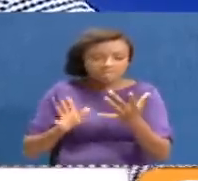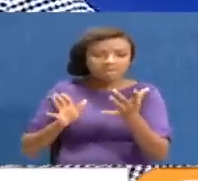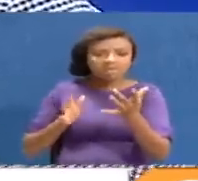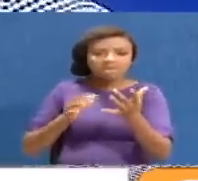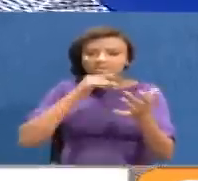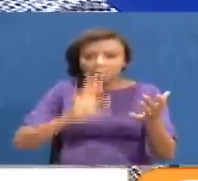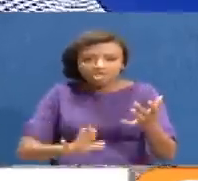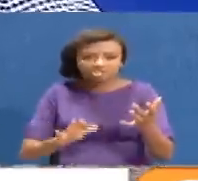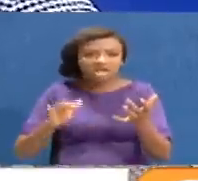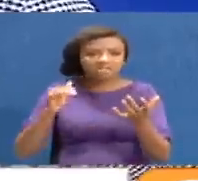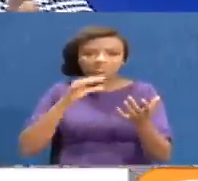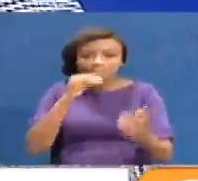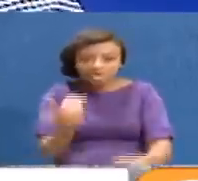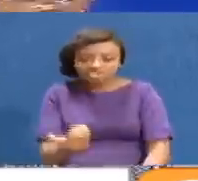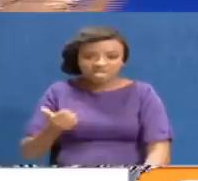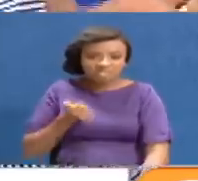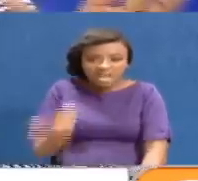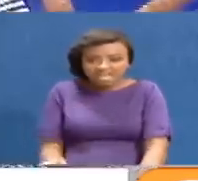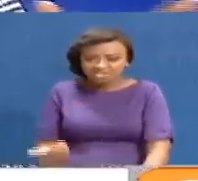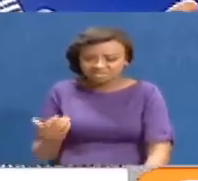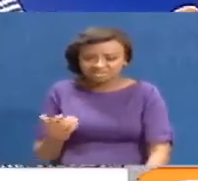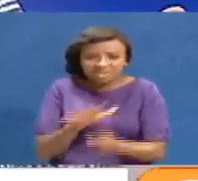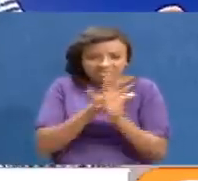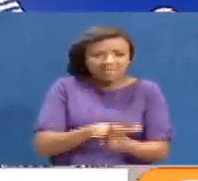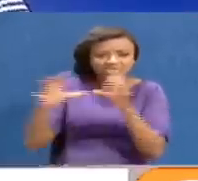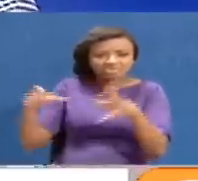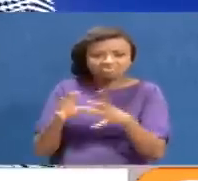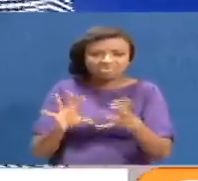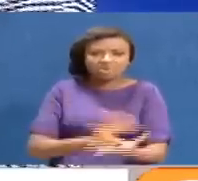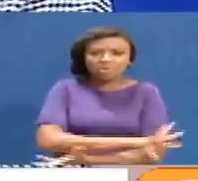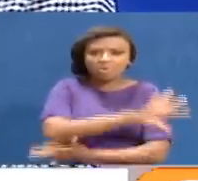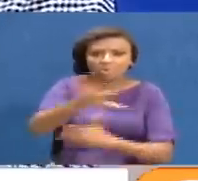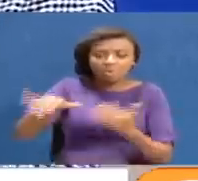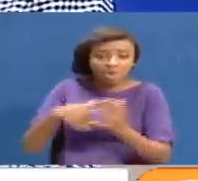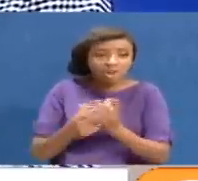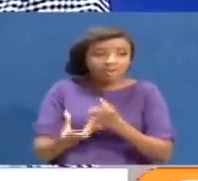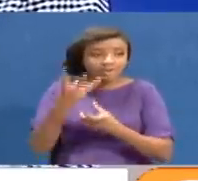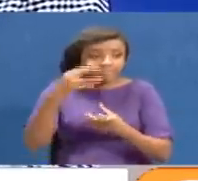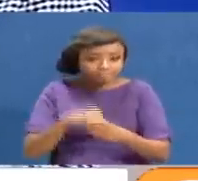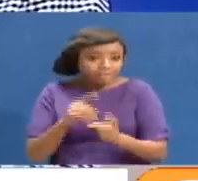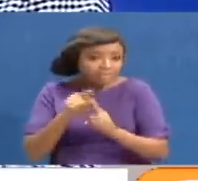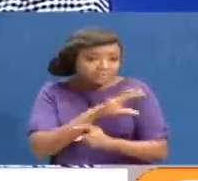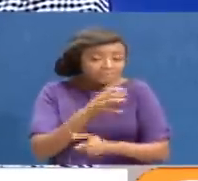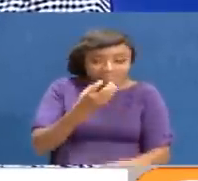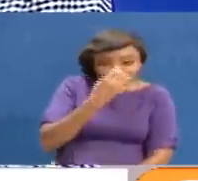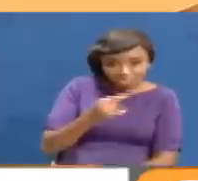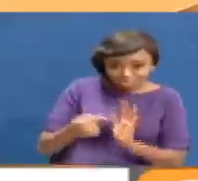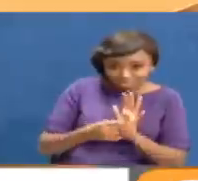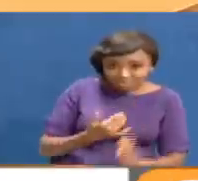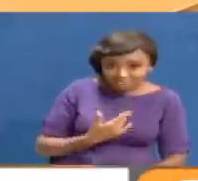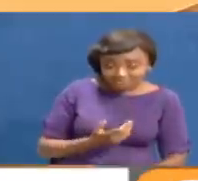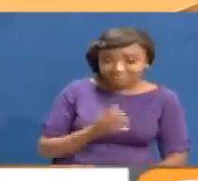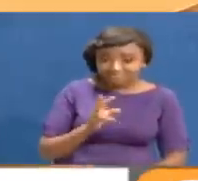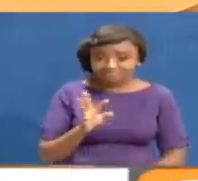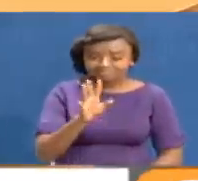child, the marginalized communities. Yeah. That's where the inclusivity is. But does the deputy president have a point? But in terms of what is this, how he's